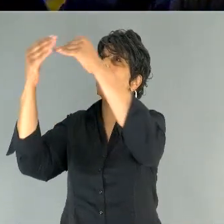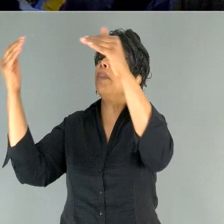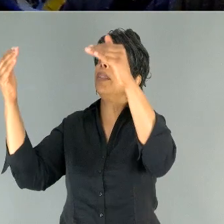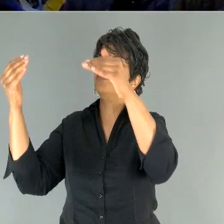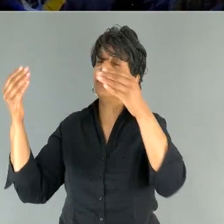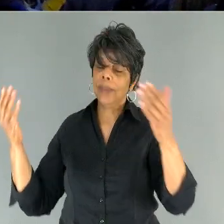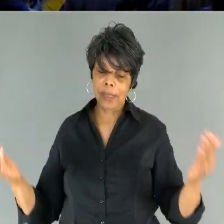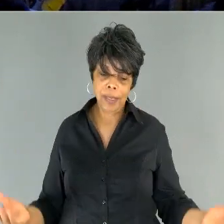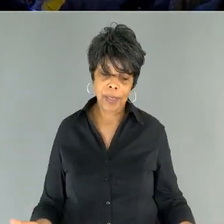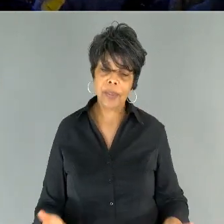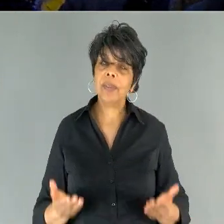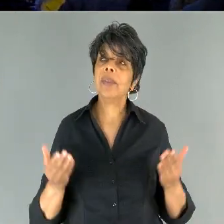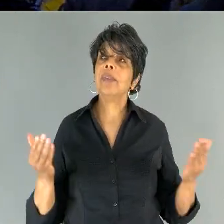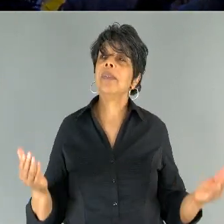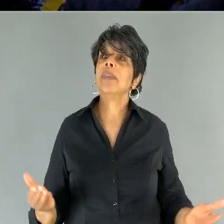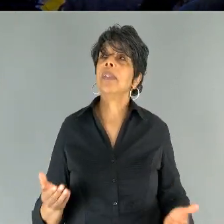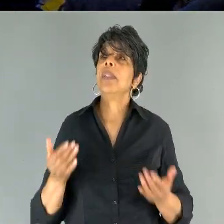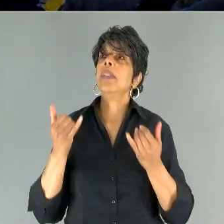Lord,